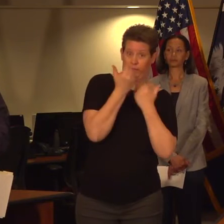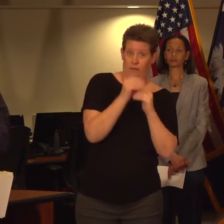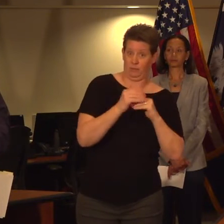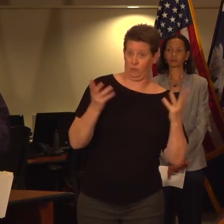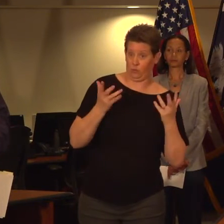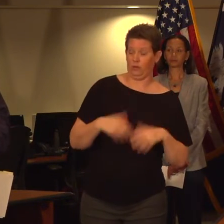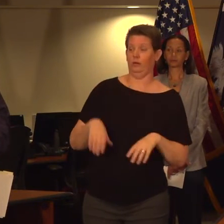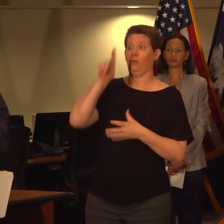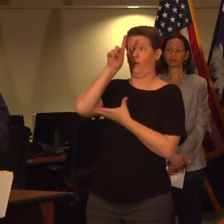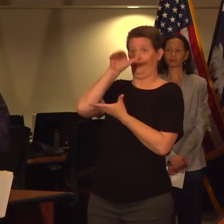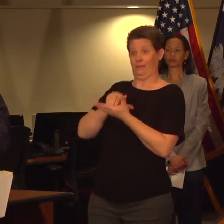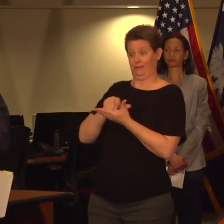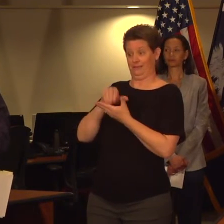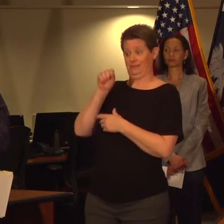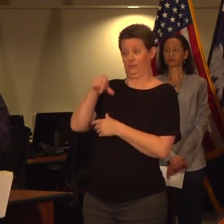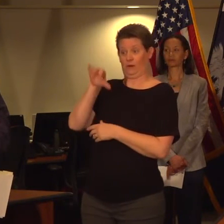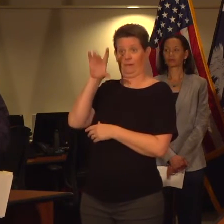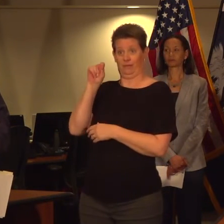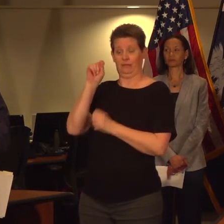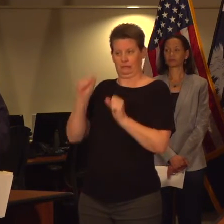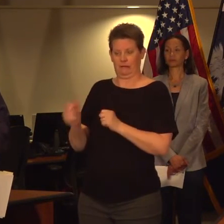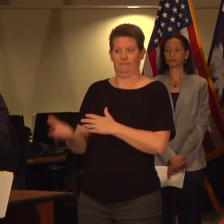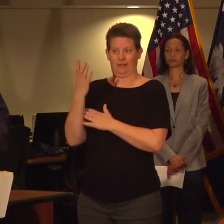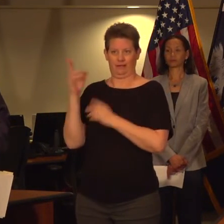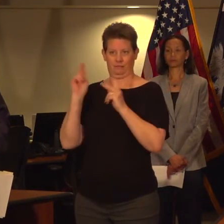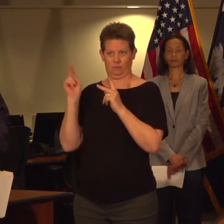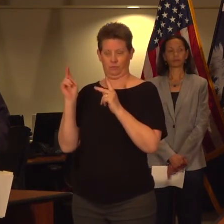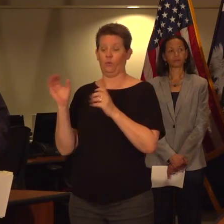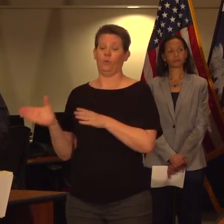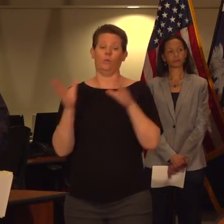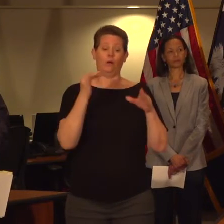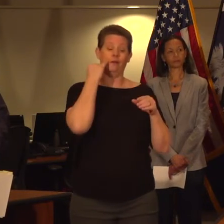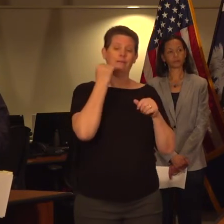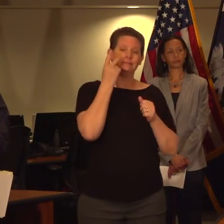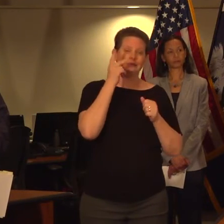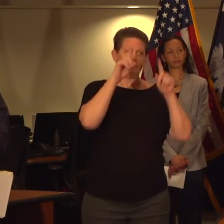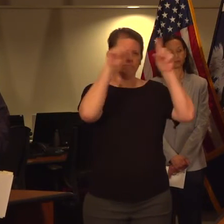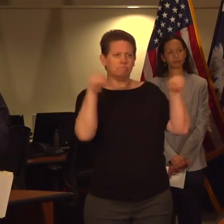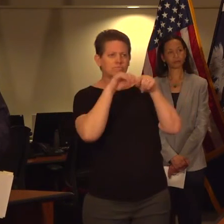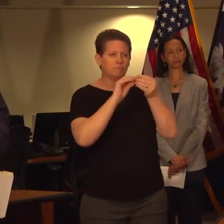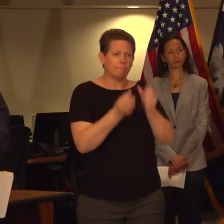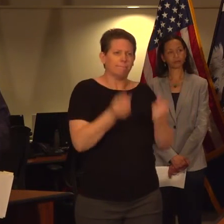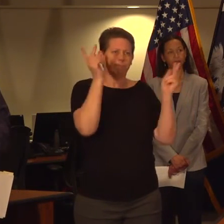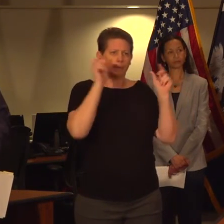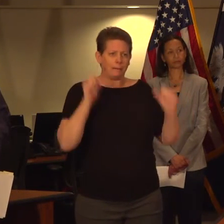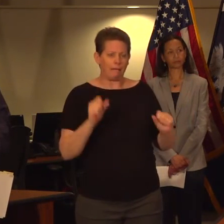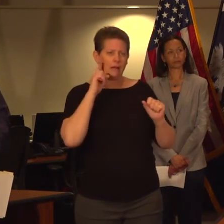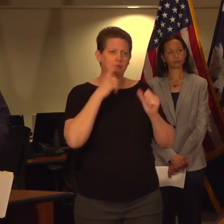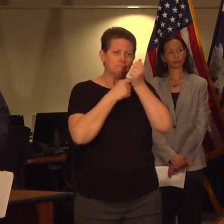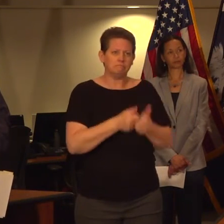or 20% of the posted fire marshal type limitation. And we think that step is a good